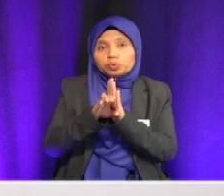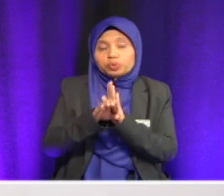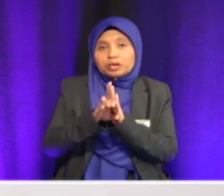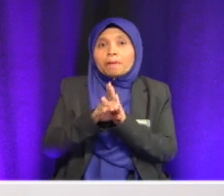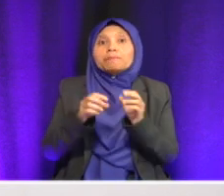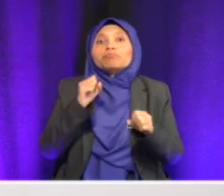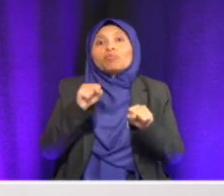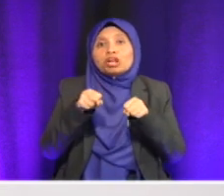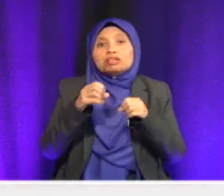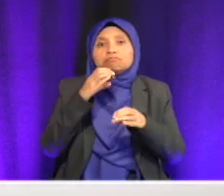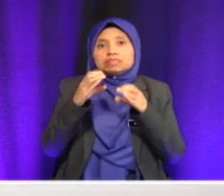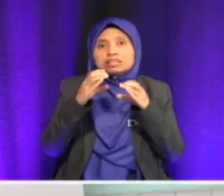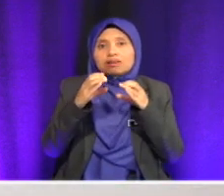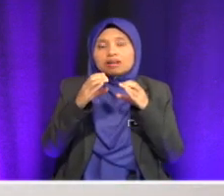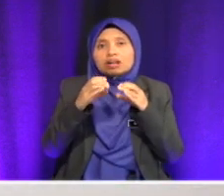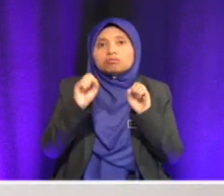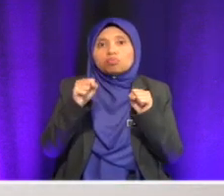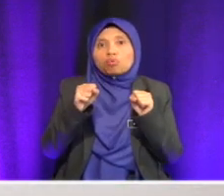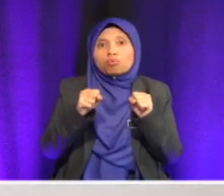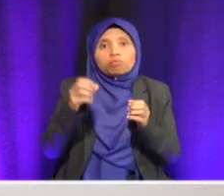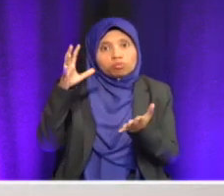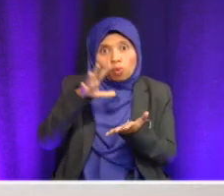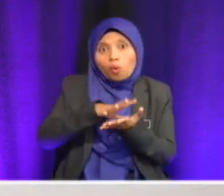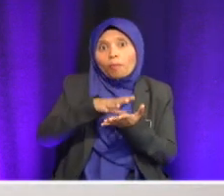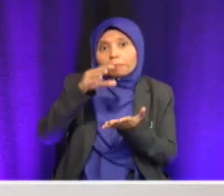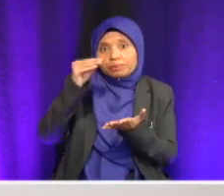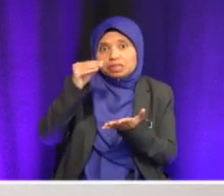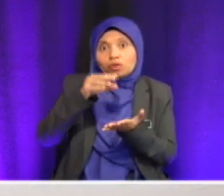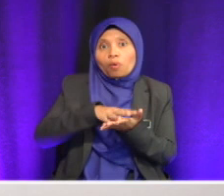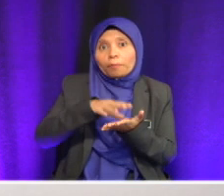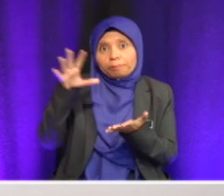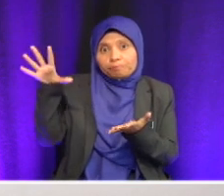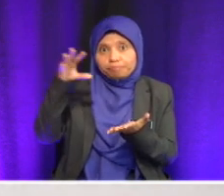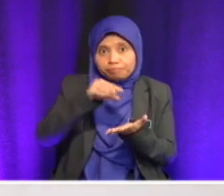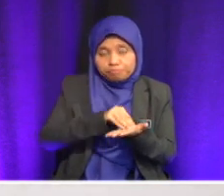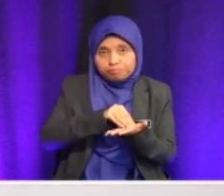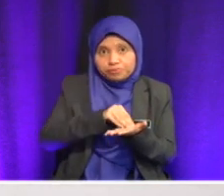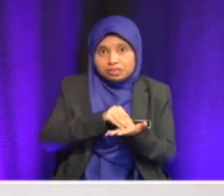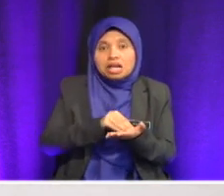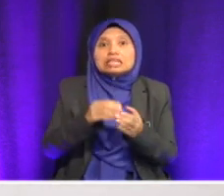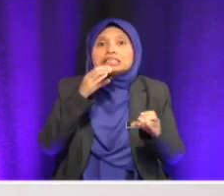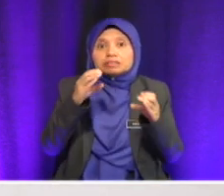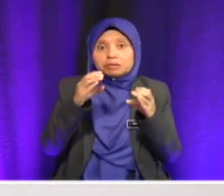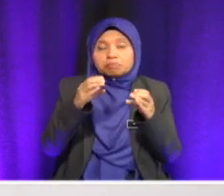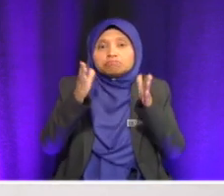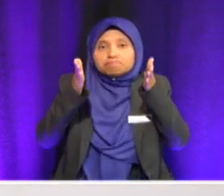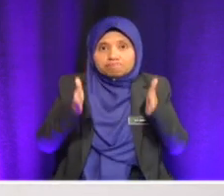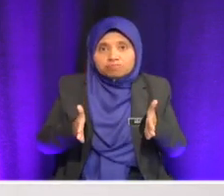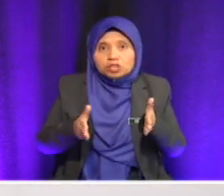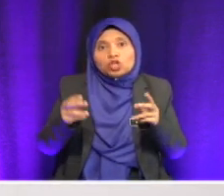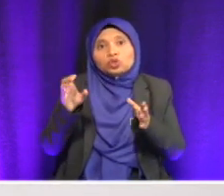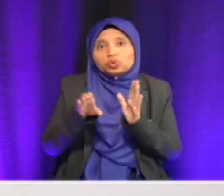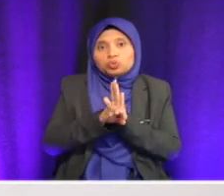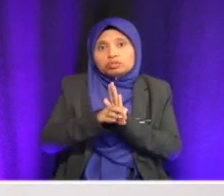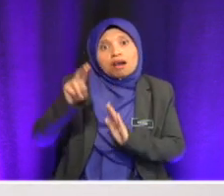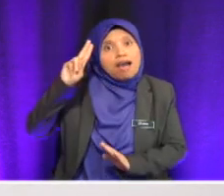morning, Yeah. good evening, good afternoon, repeatedly. So yes, maybe parrots can be considered as intelligent. All right, what about the rest of